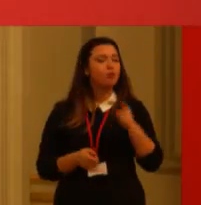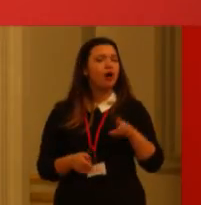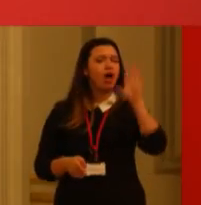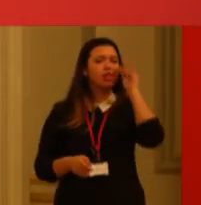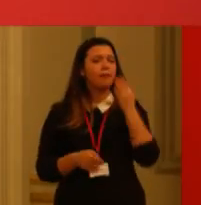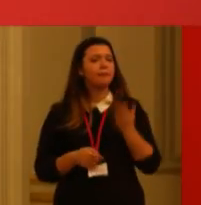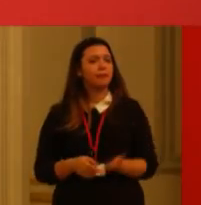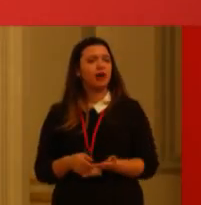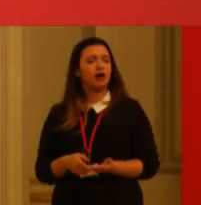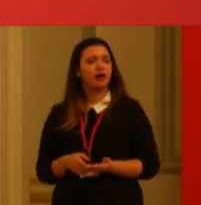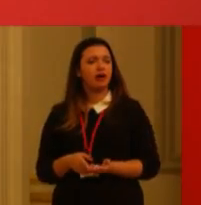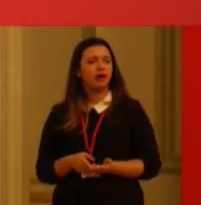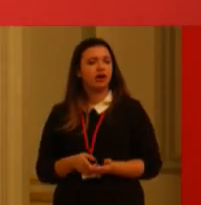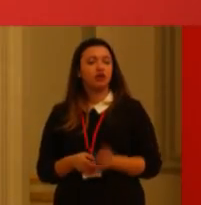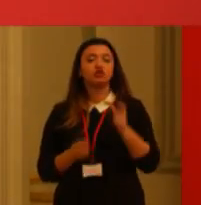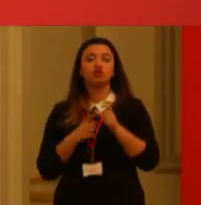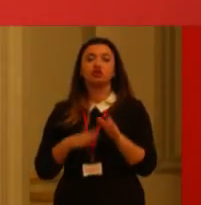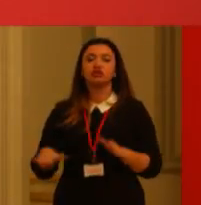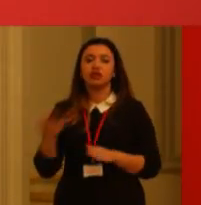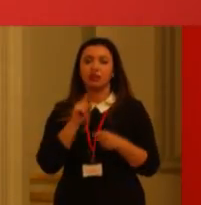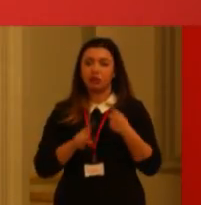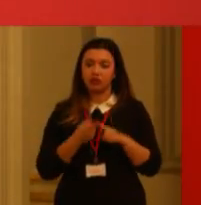still, they may sometimes not suffice.